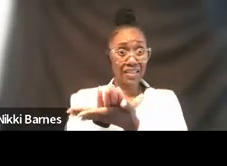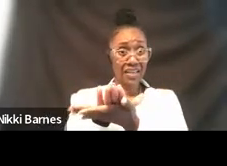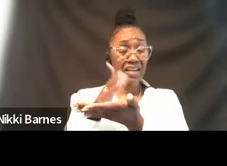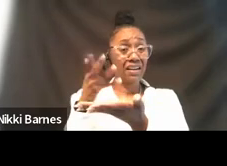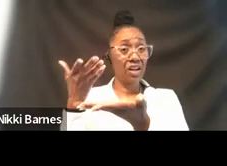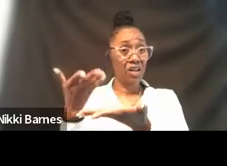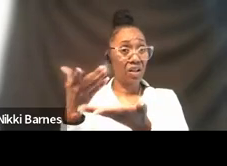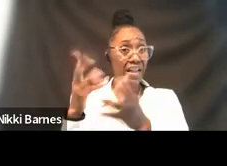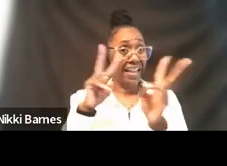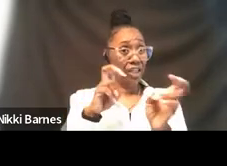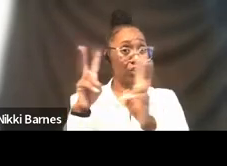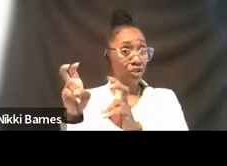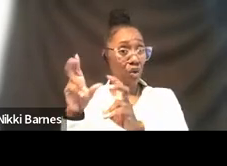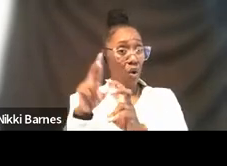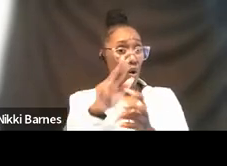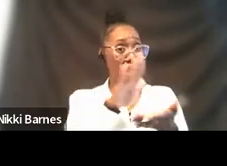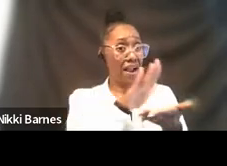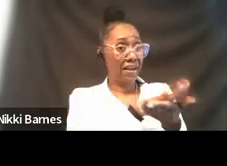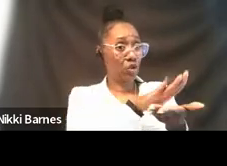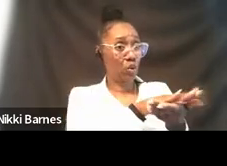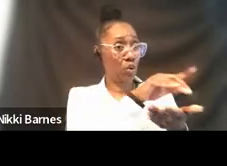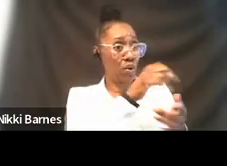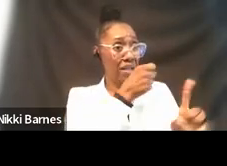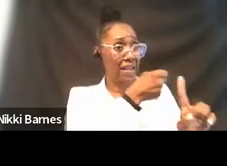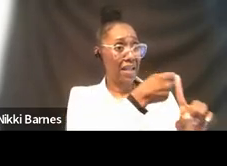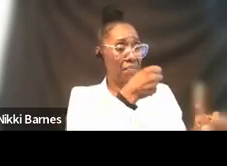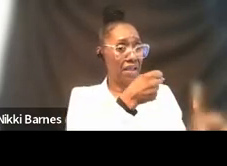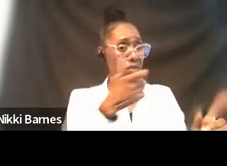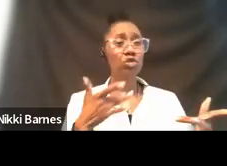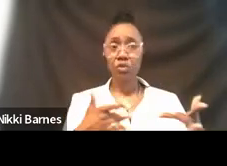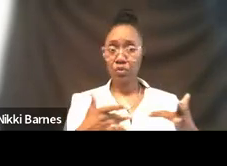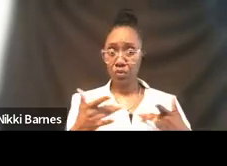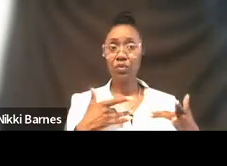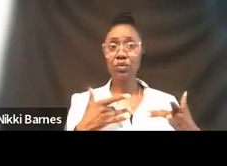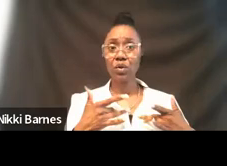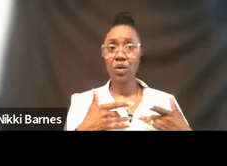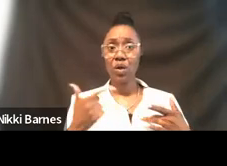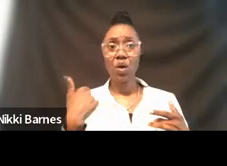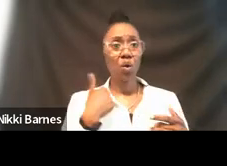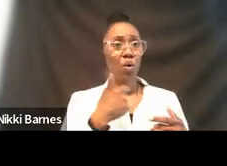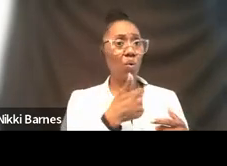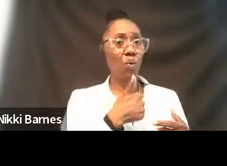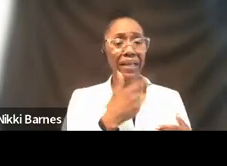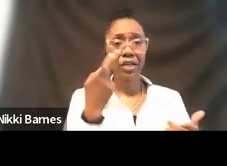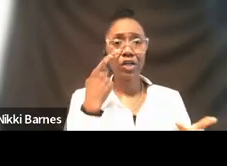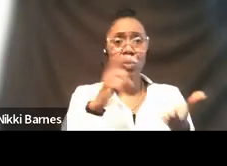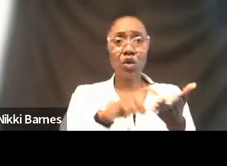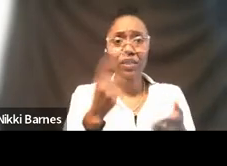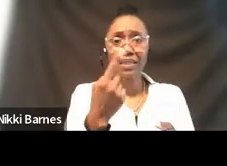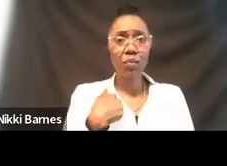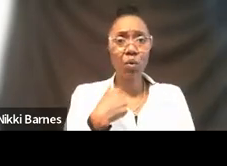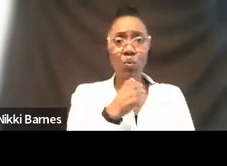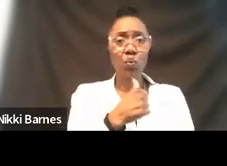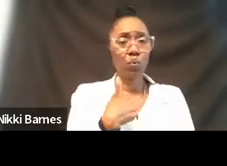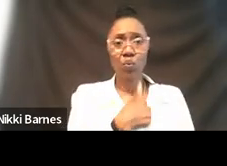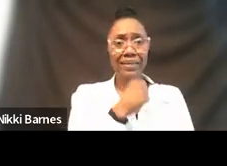impact? We were concerned because we had run into something that we couldn't have seen. And so my school